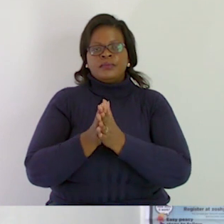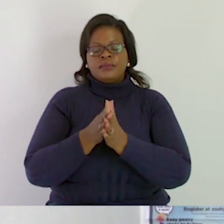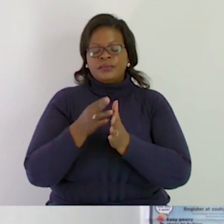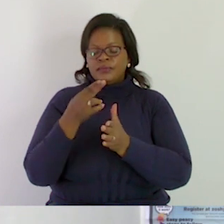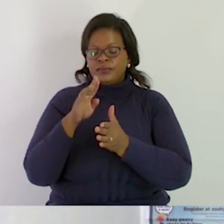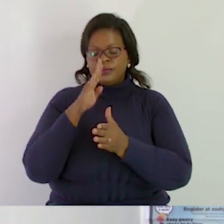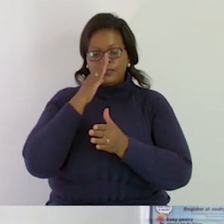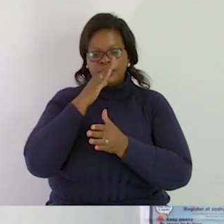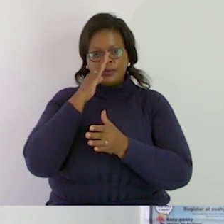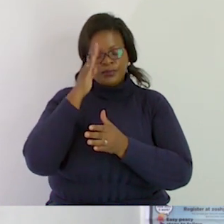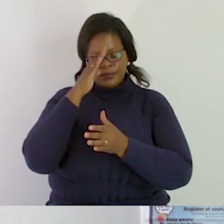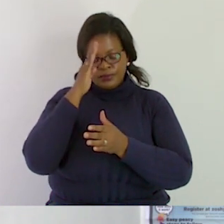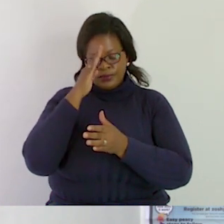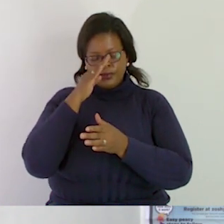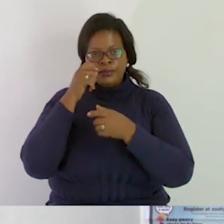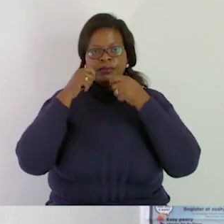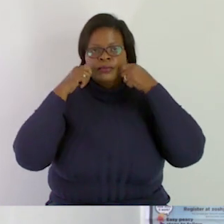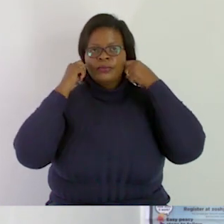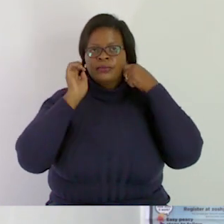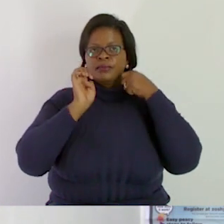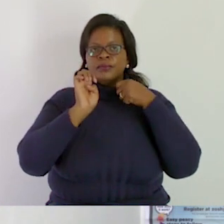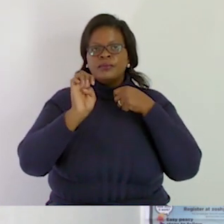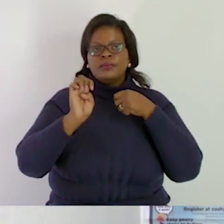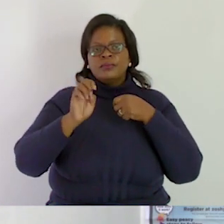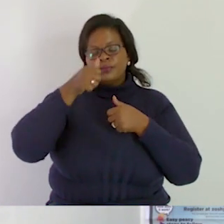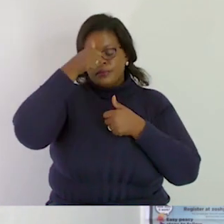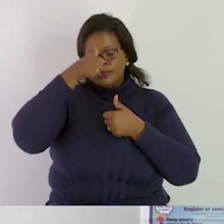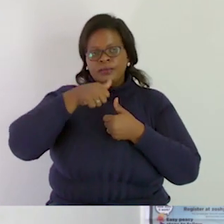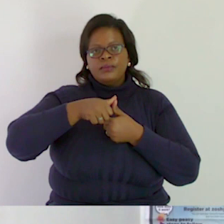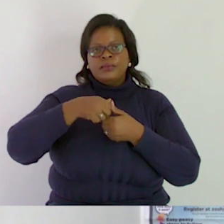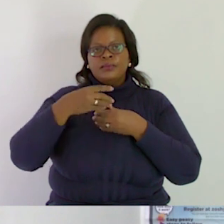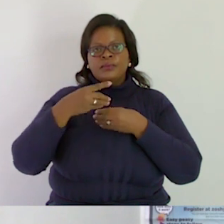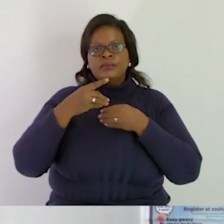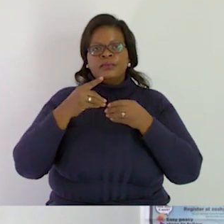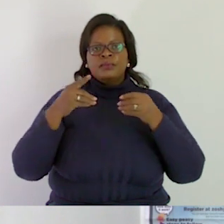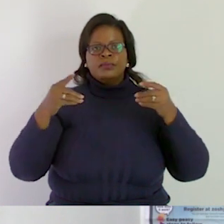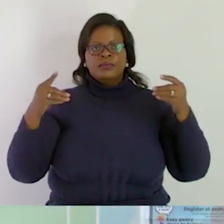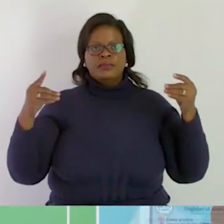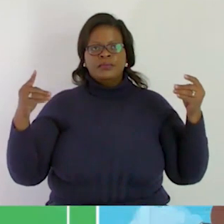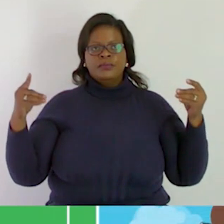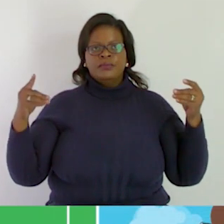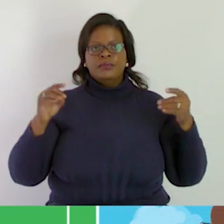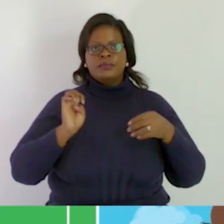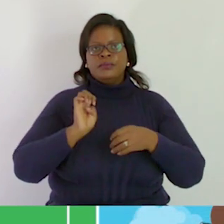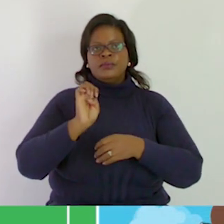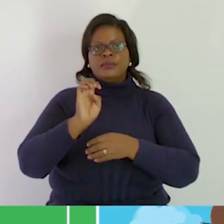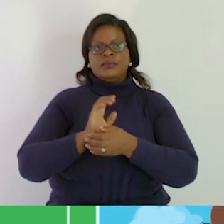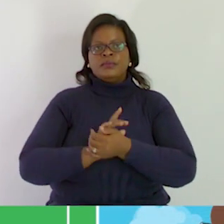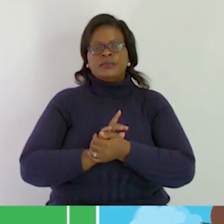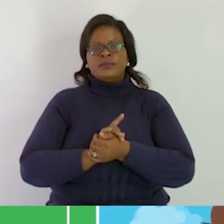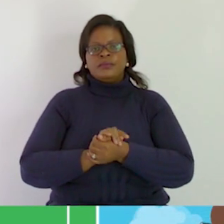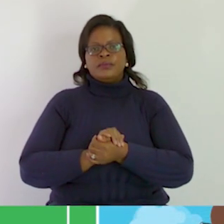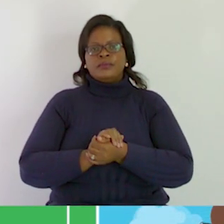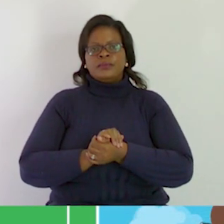mask. And also make sure you have your social distance intact. All right. So